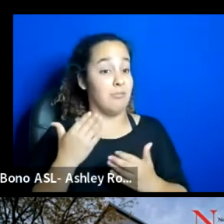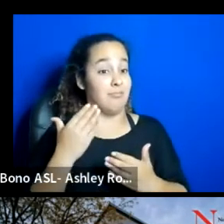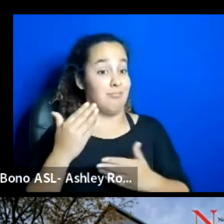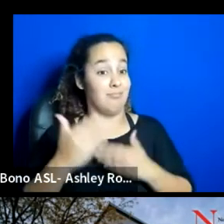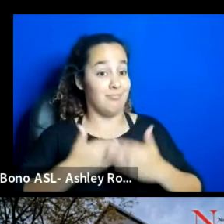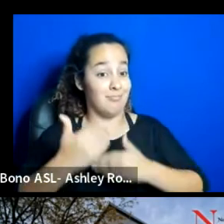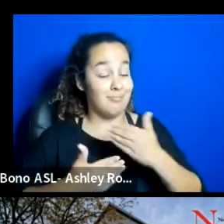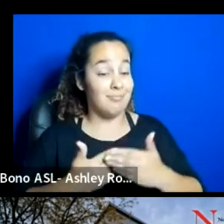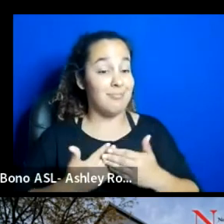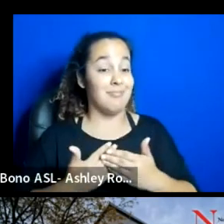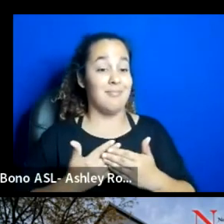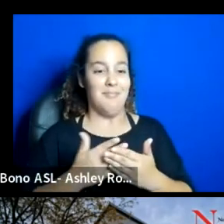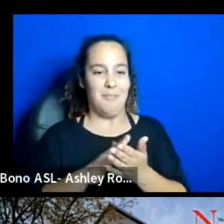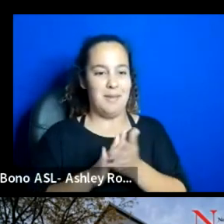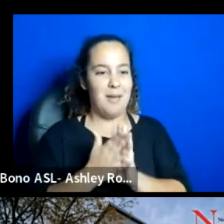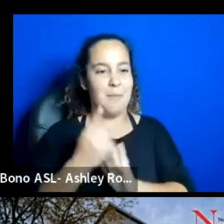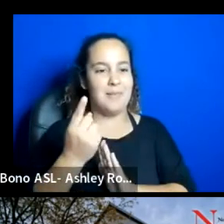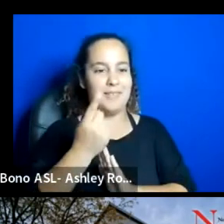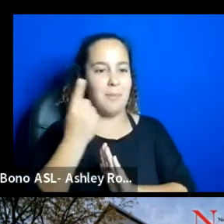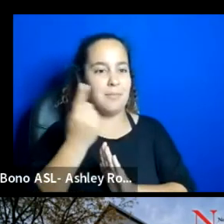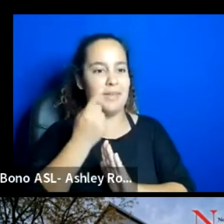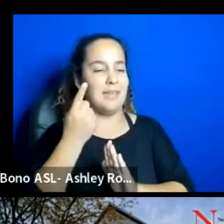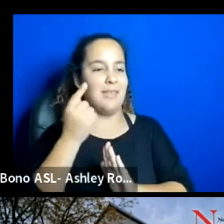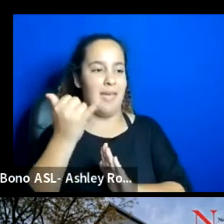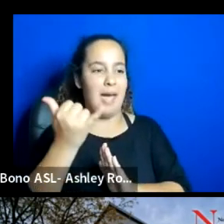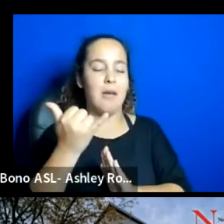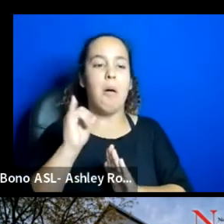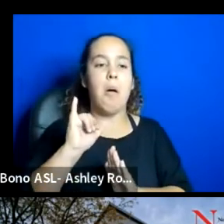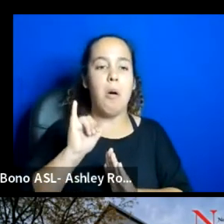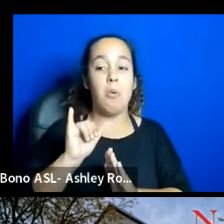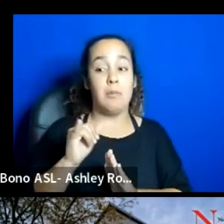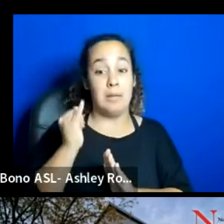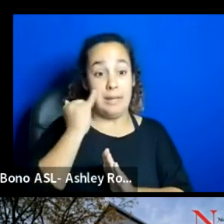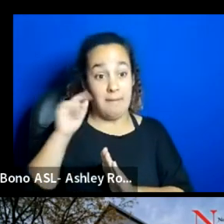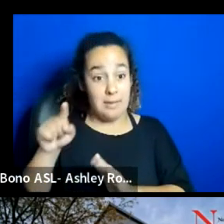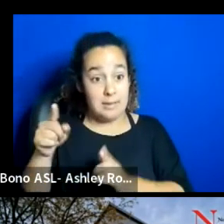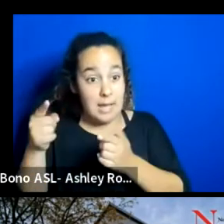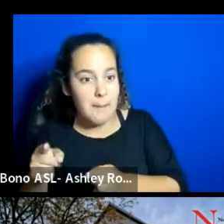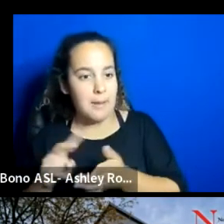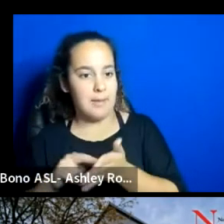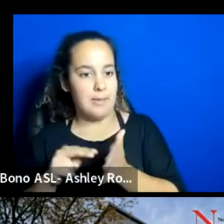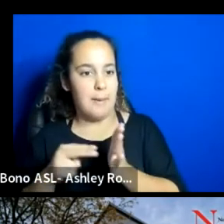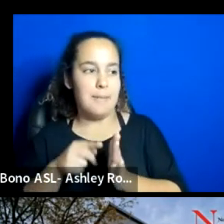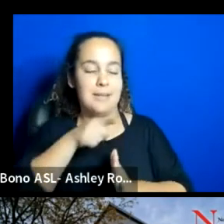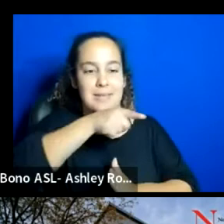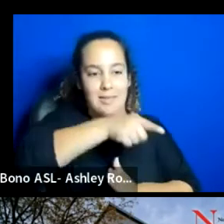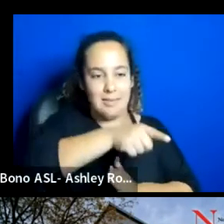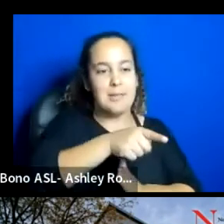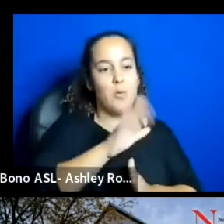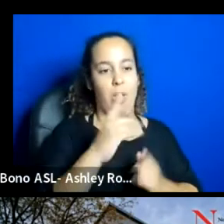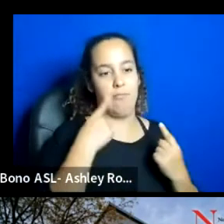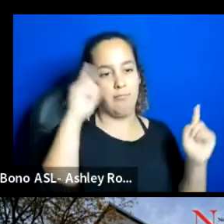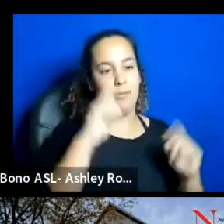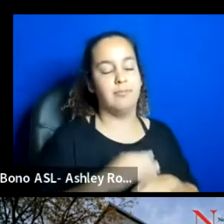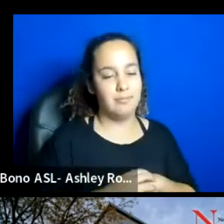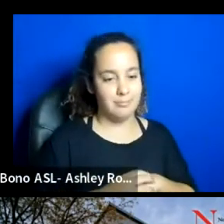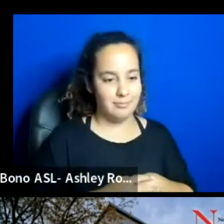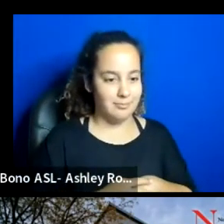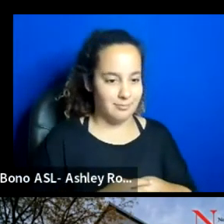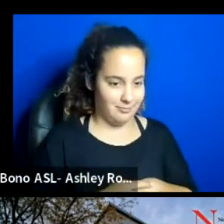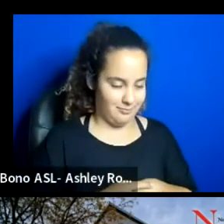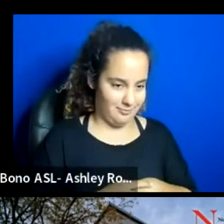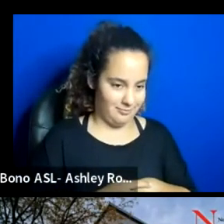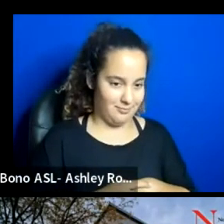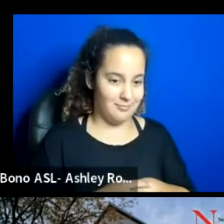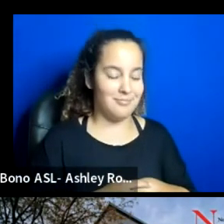was perhaps one of the basic ingredients for its success, the issue raises questions to me about how news and